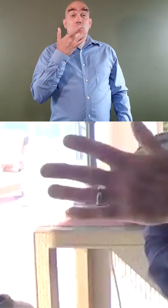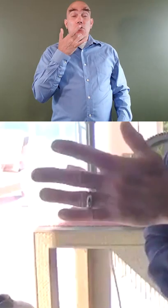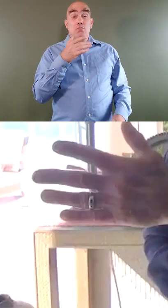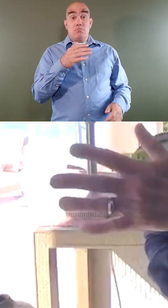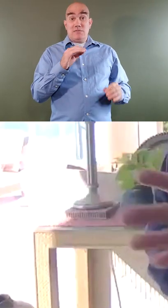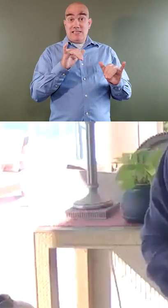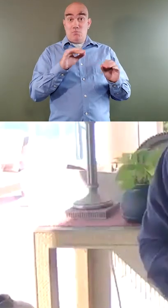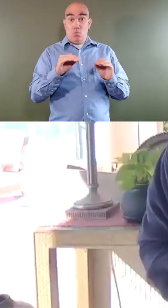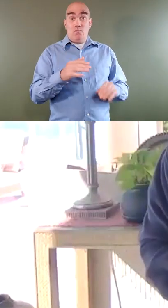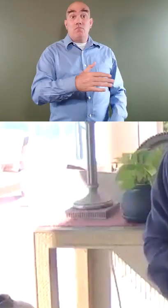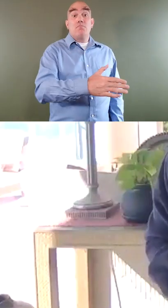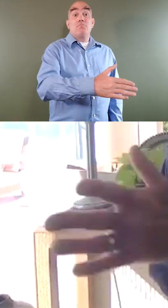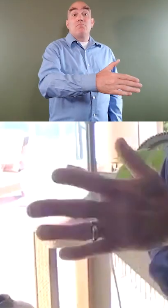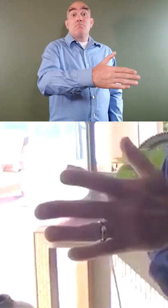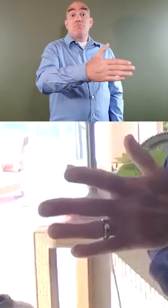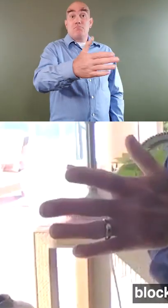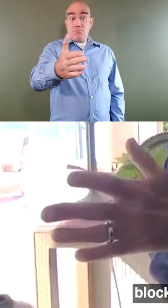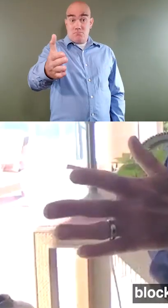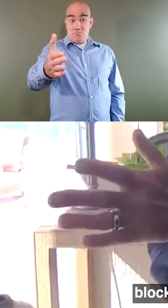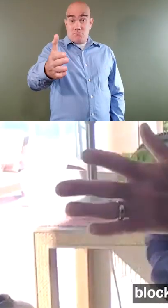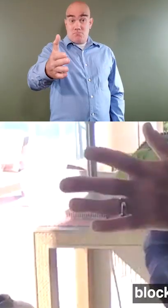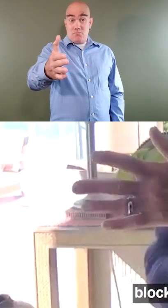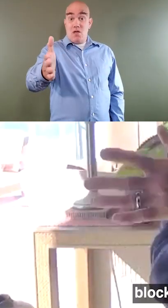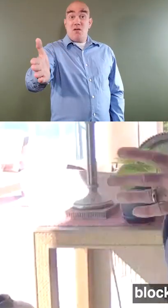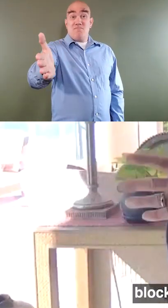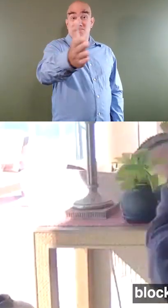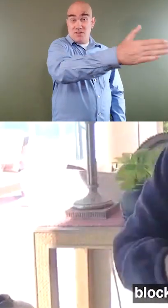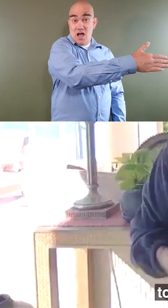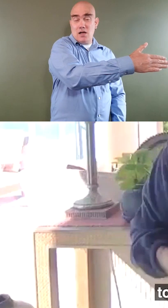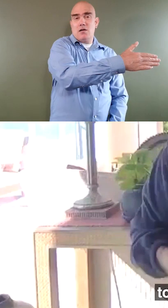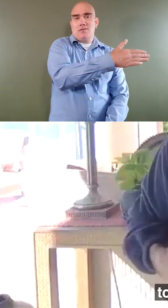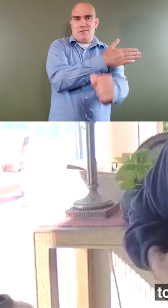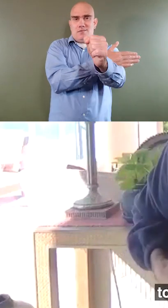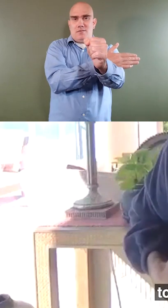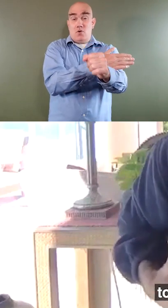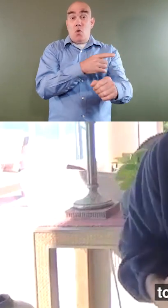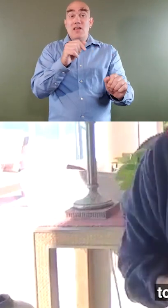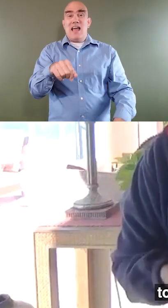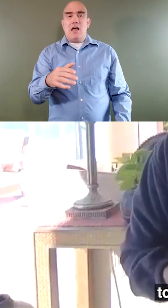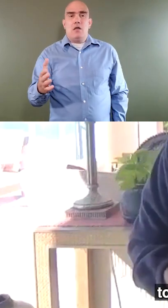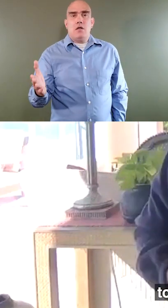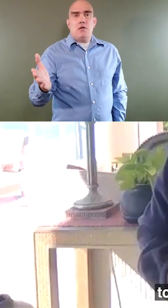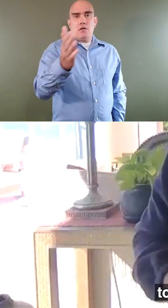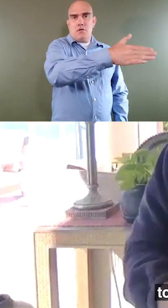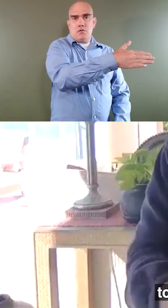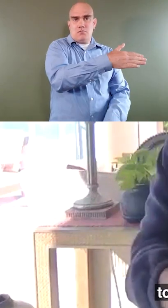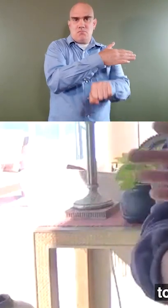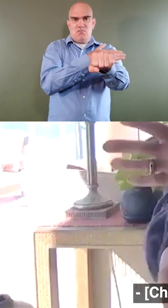prefer, same move, parrying across, blocking a punch, and punching under to the short ribs or to the